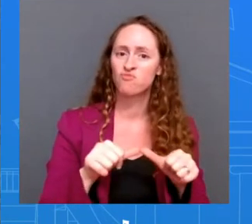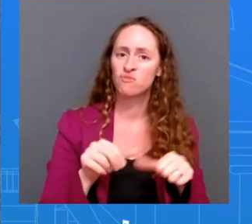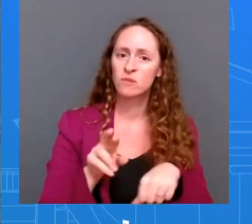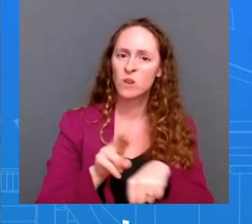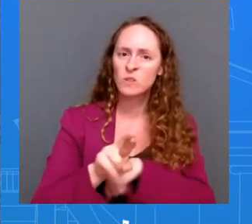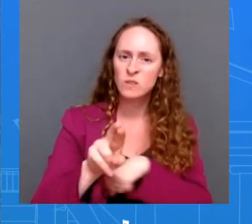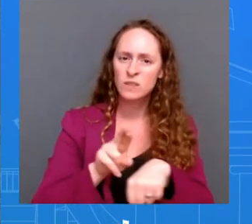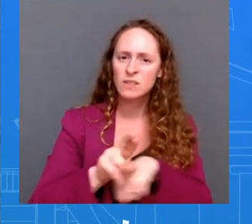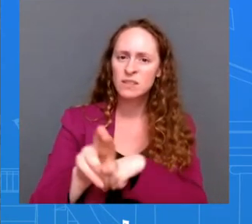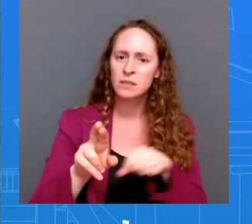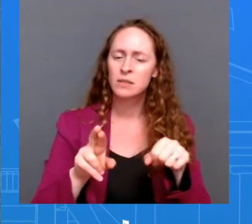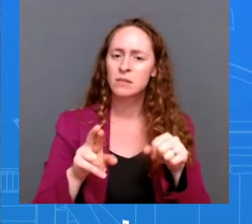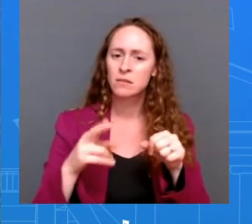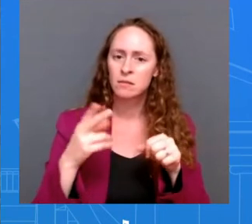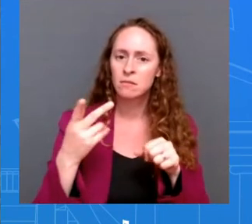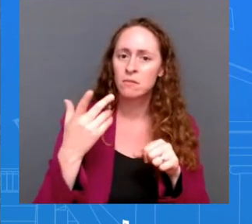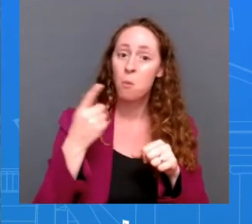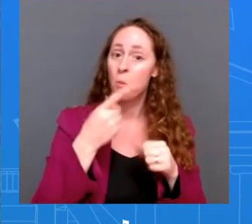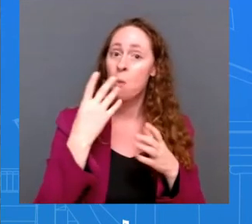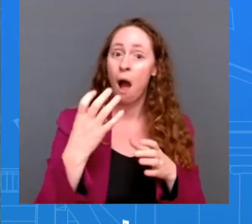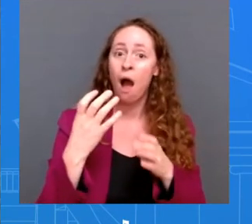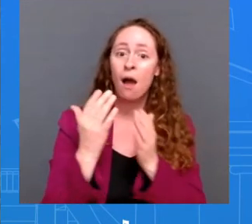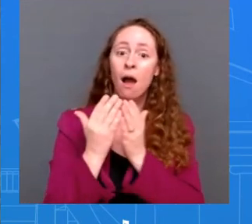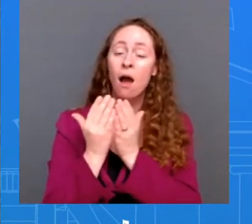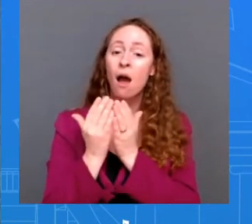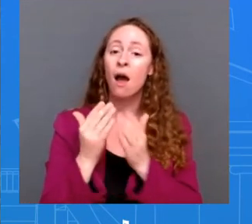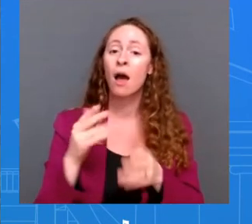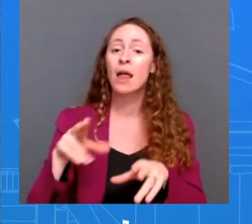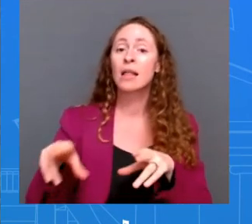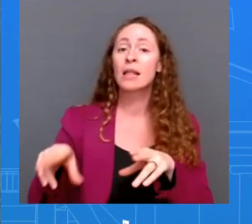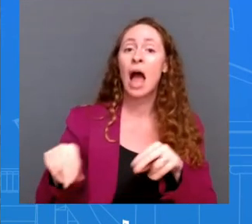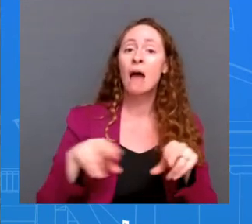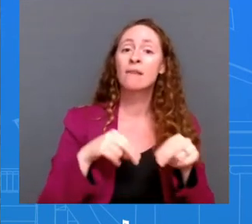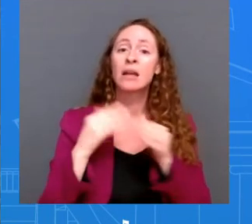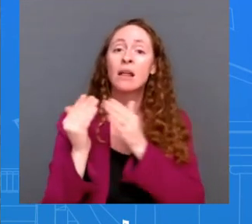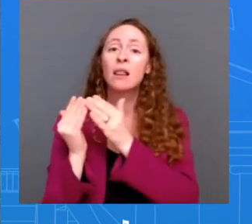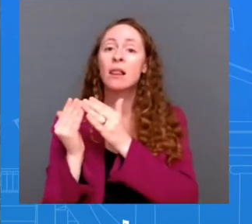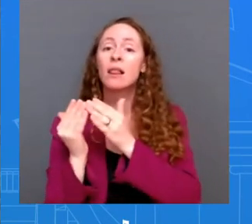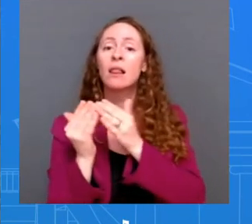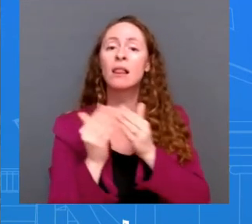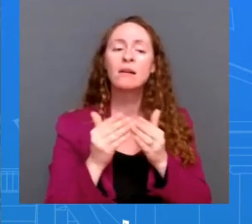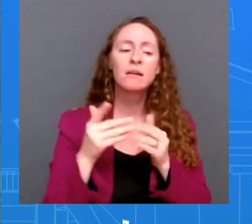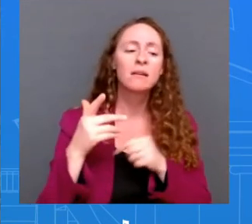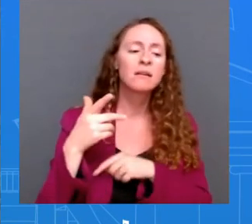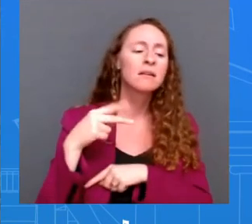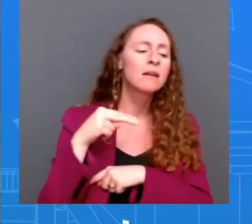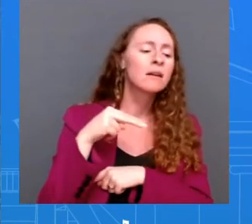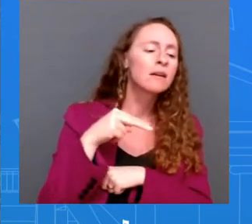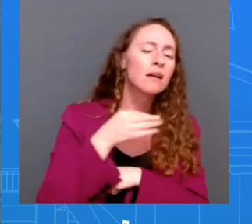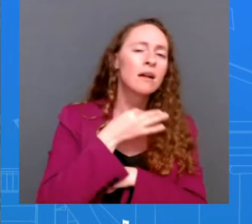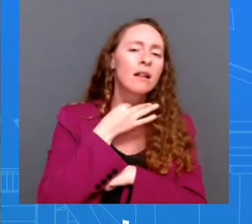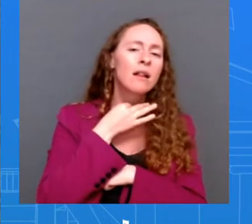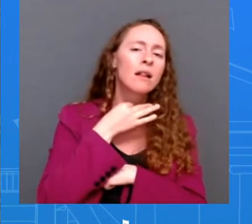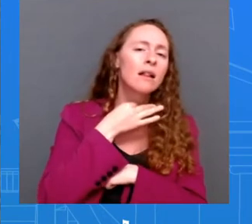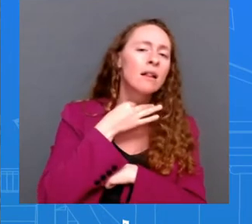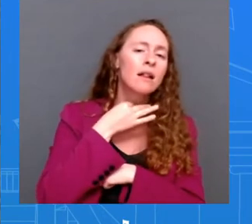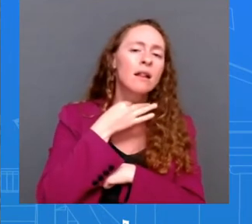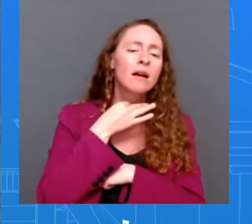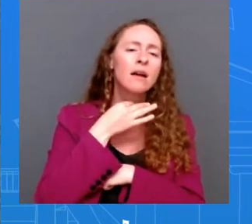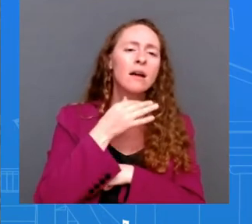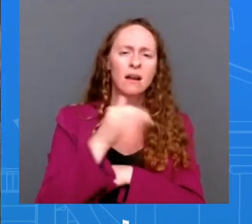That's a different status quo than the one that we had just a few days ago, just a week ago. And we're not going to... They may take a military